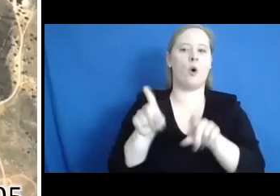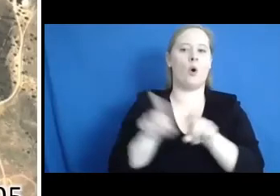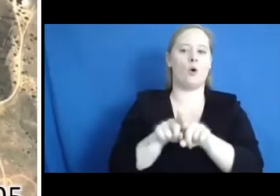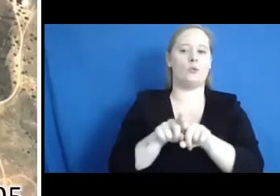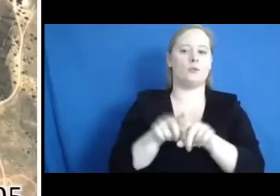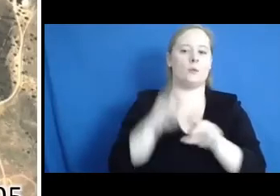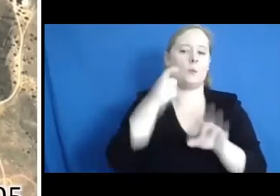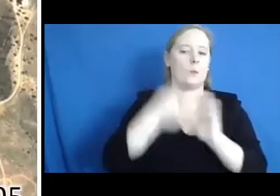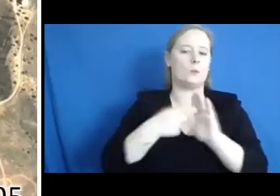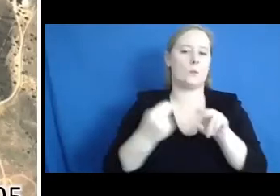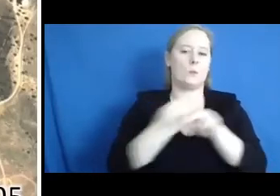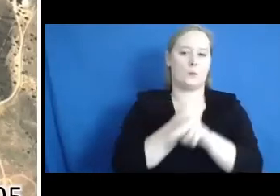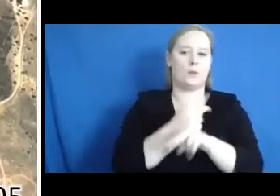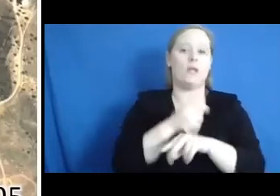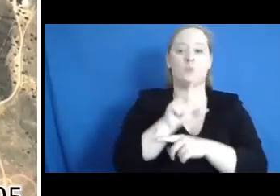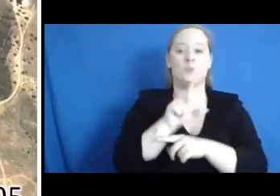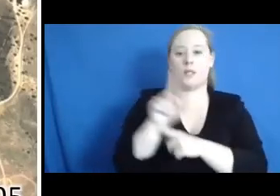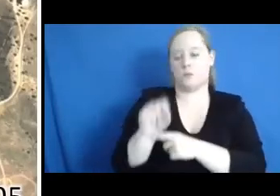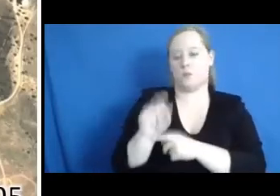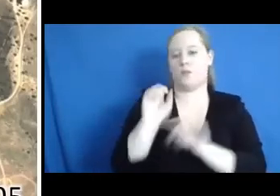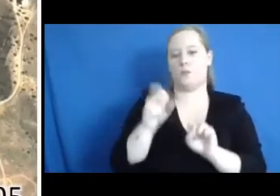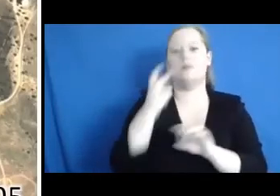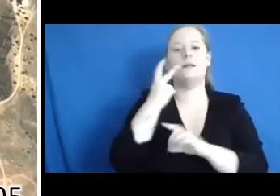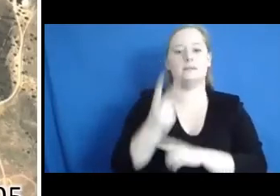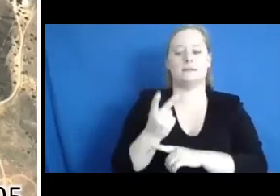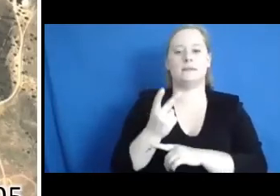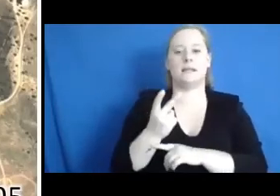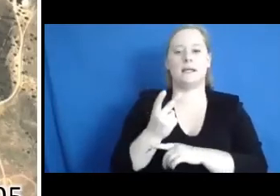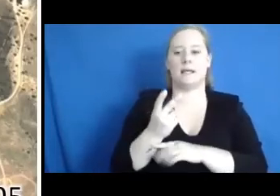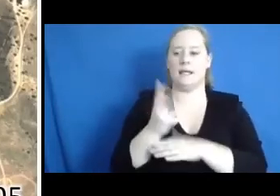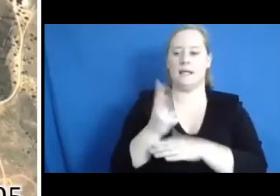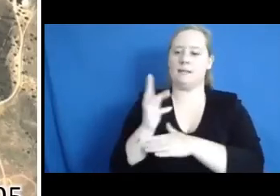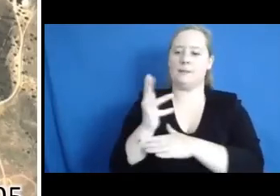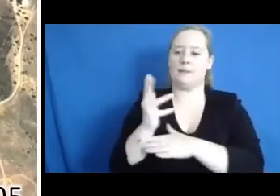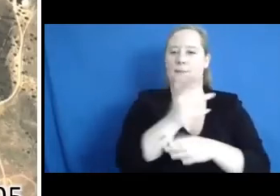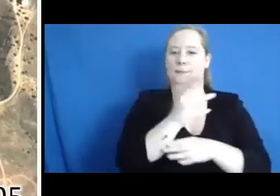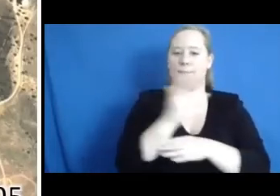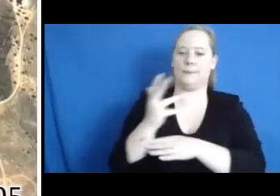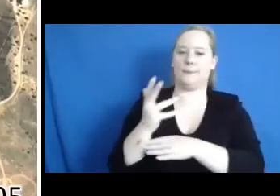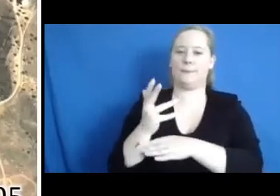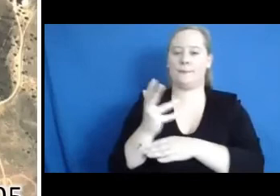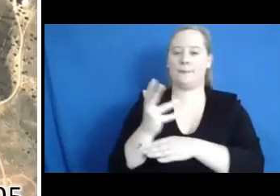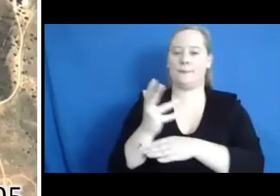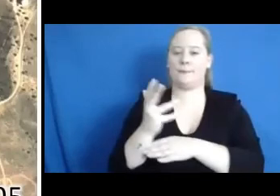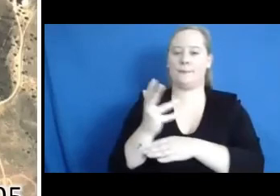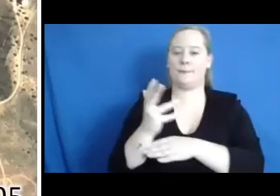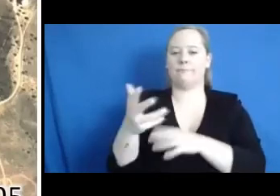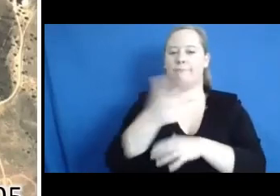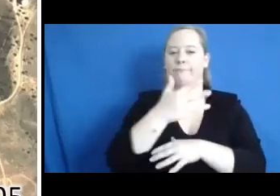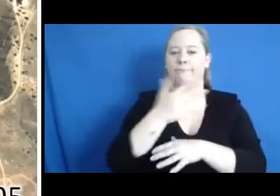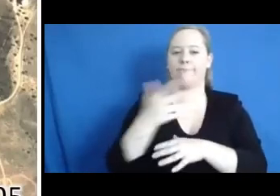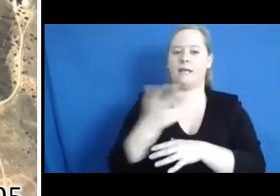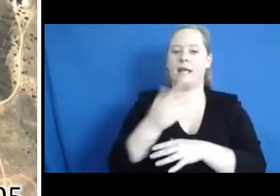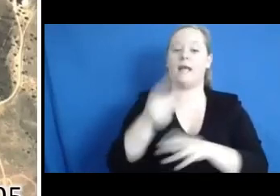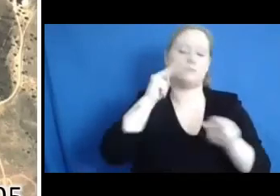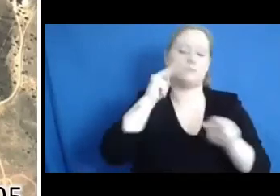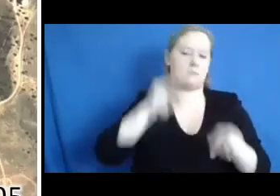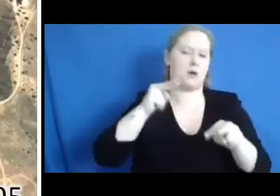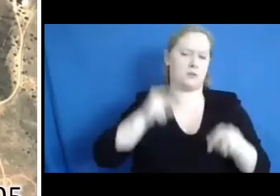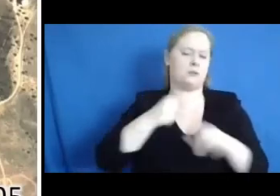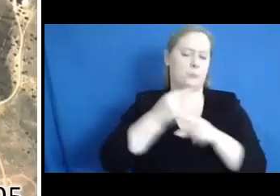in 2020, you can see that it's got vegetative cover over the landfill cap. And this gets monitored